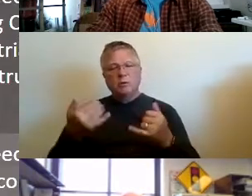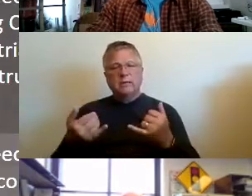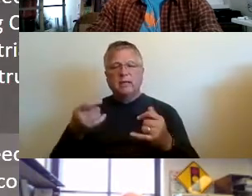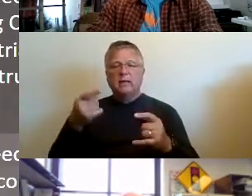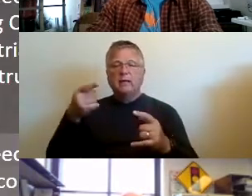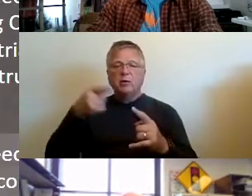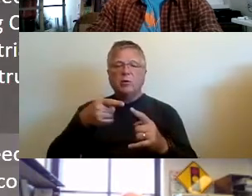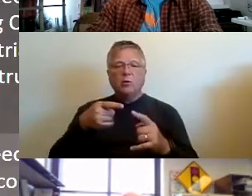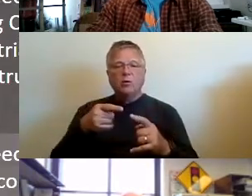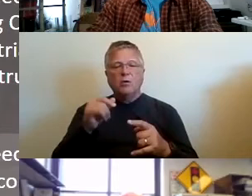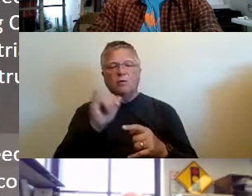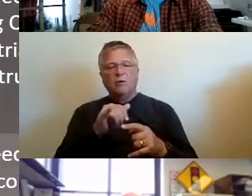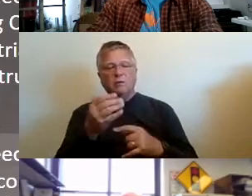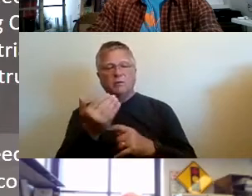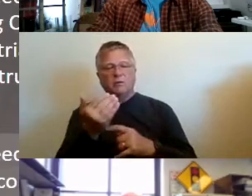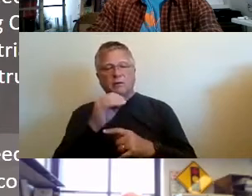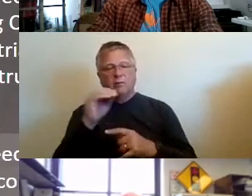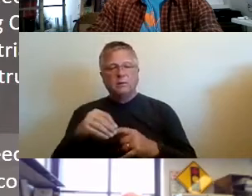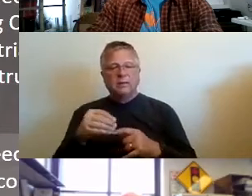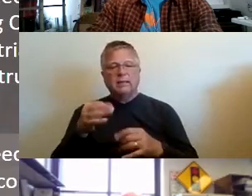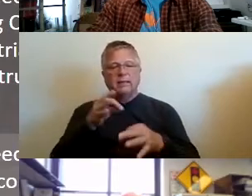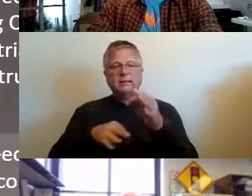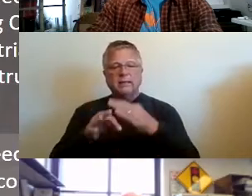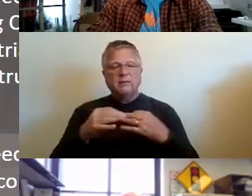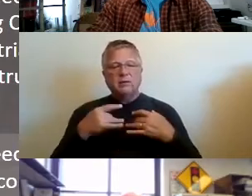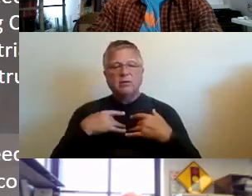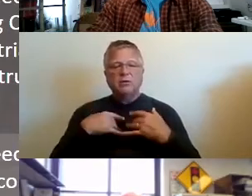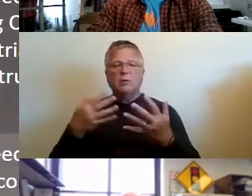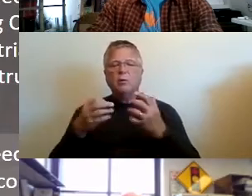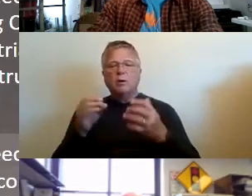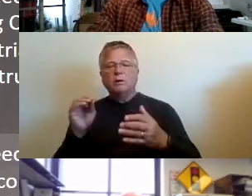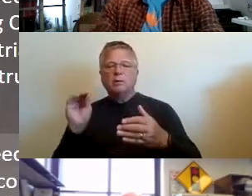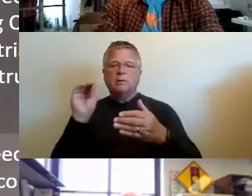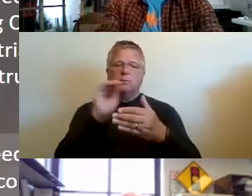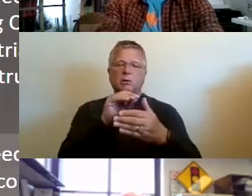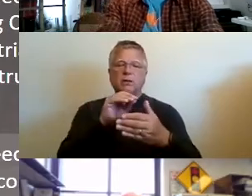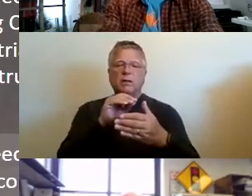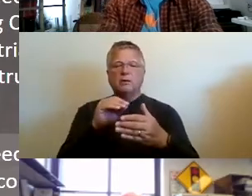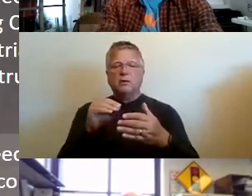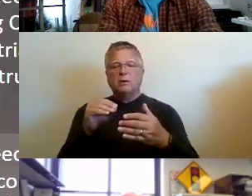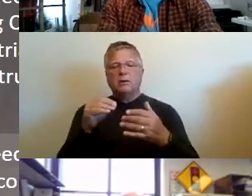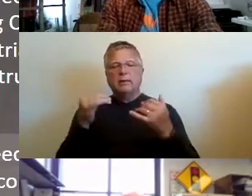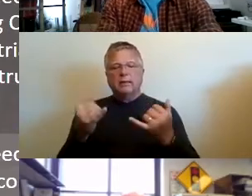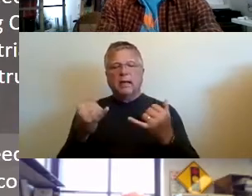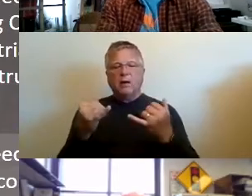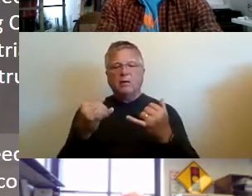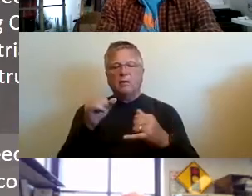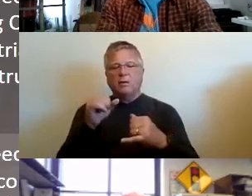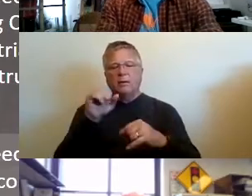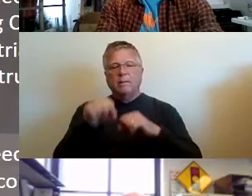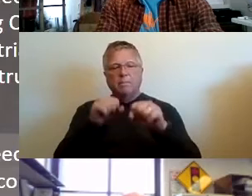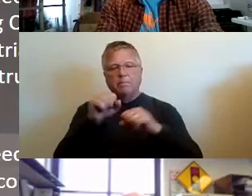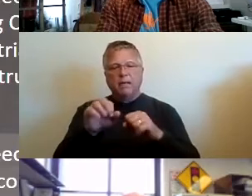those 15% people, instead of concern, probably we will be able to put them under our current bike facility